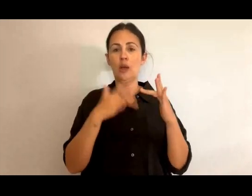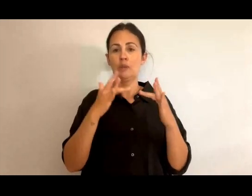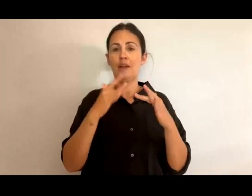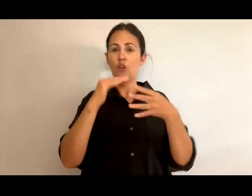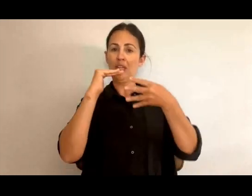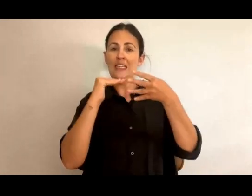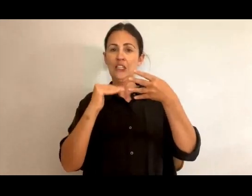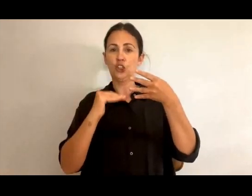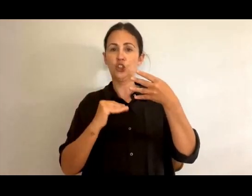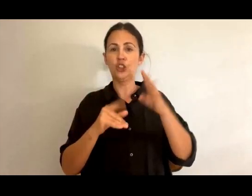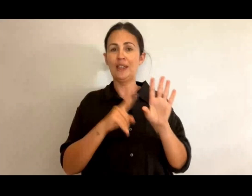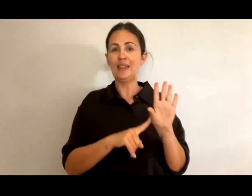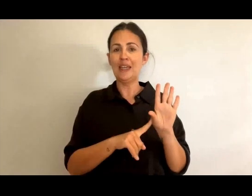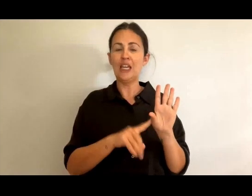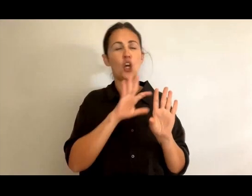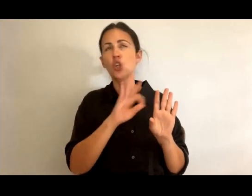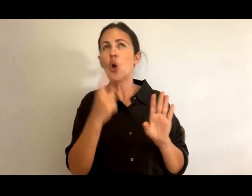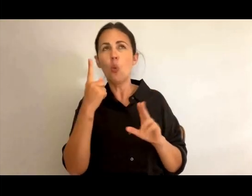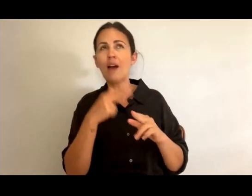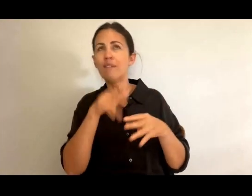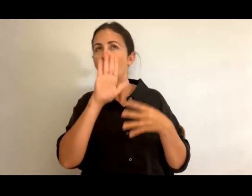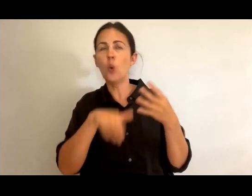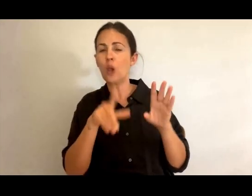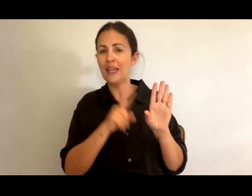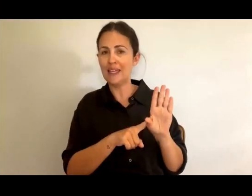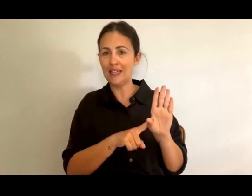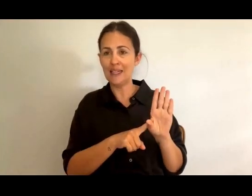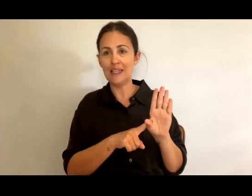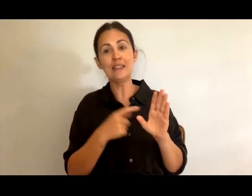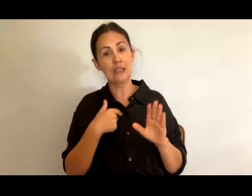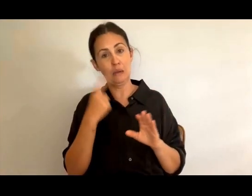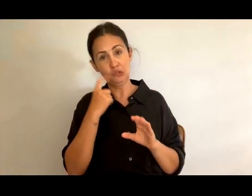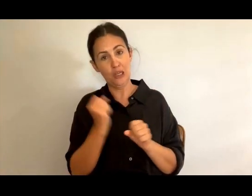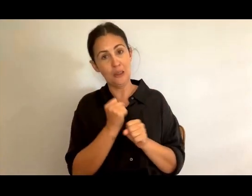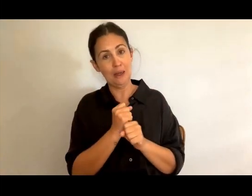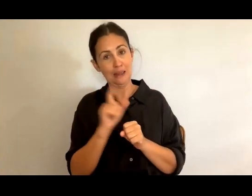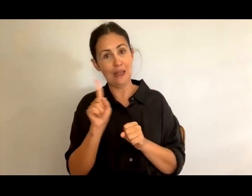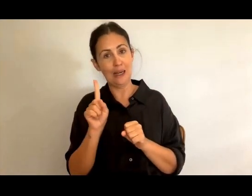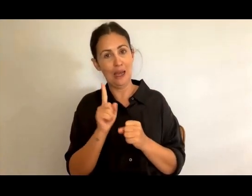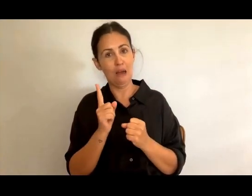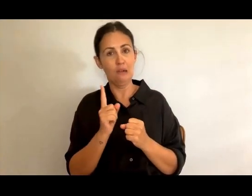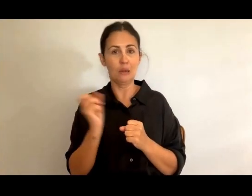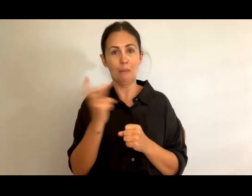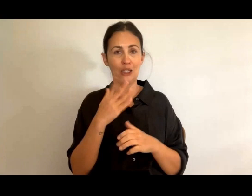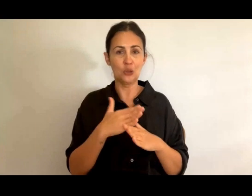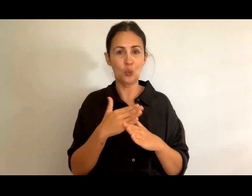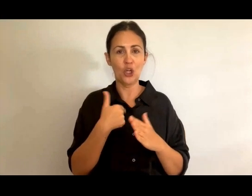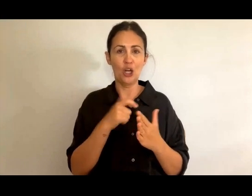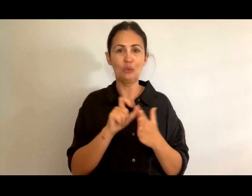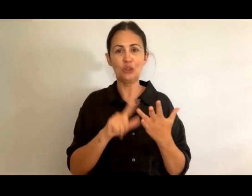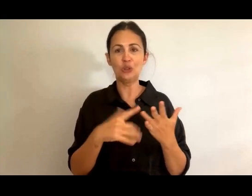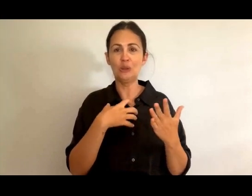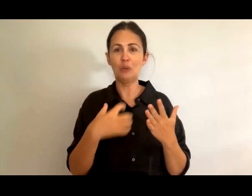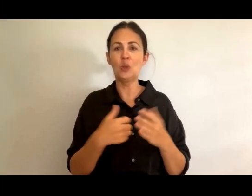yet, unfortunately. That is what I'm working on at the moment. I'll be getting back to that when I get back to work. And the downloadable documents can be